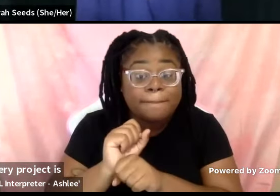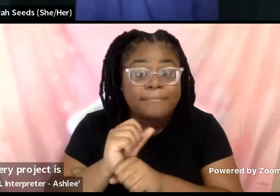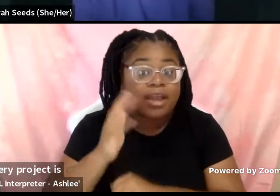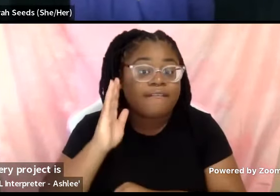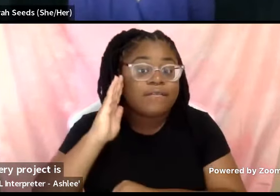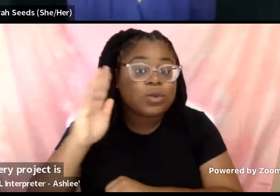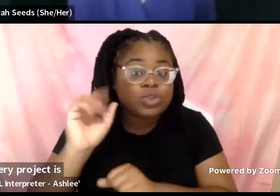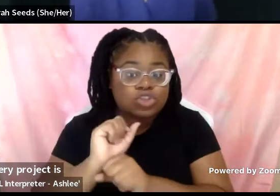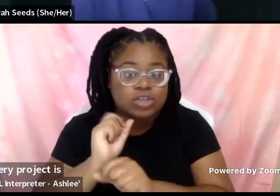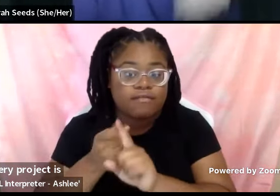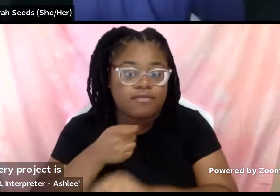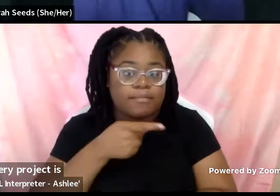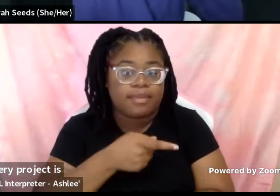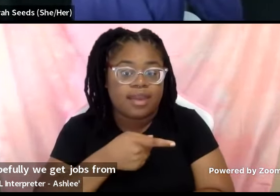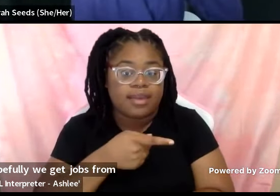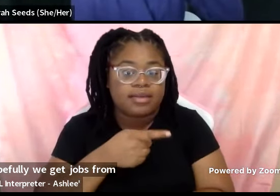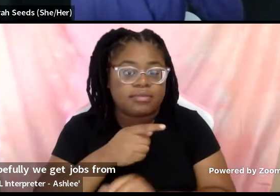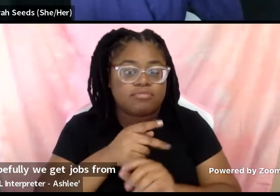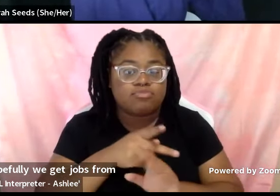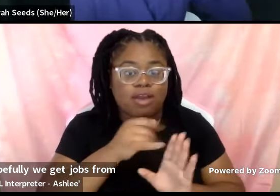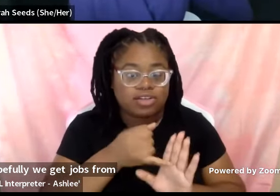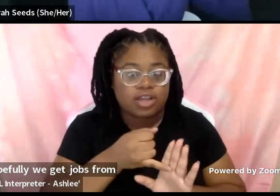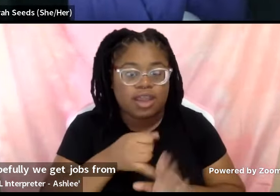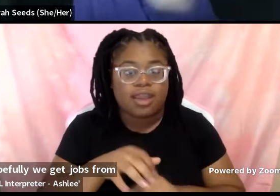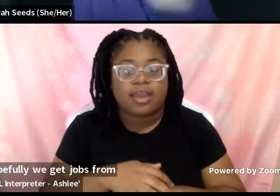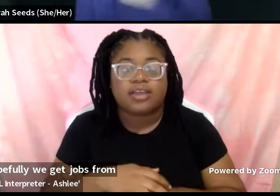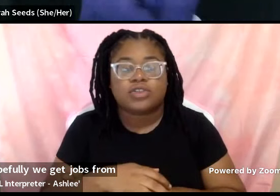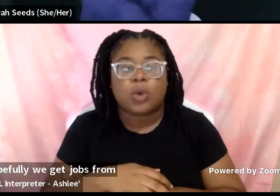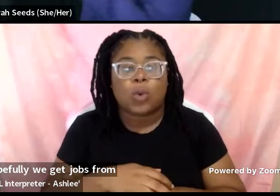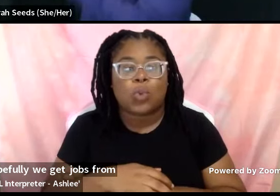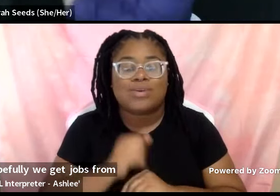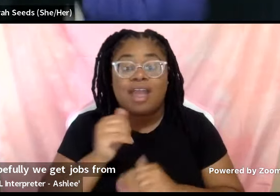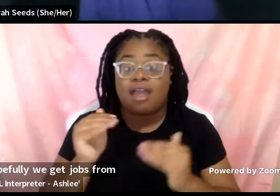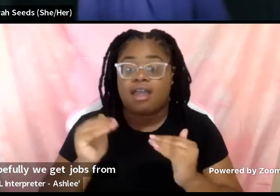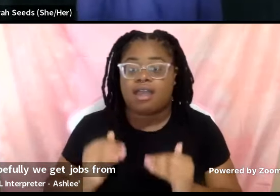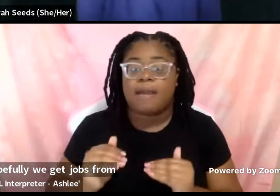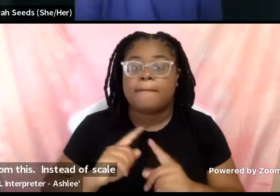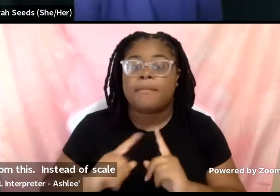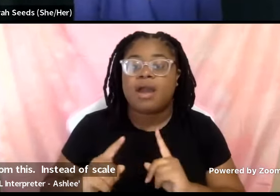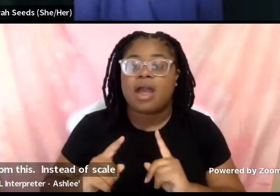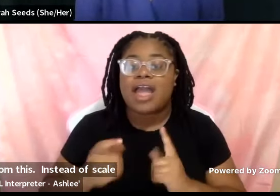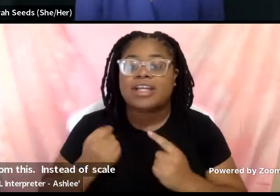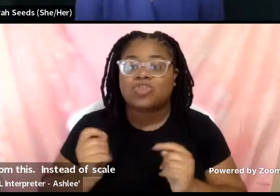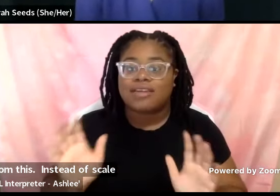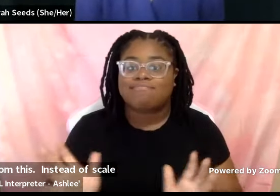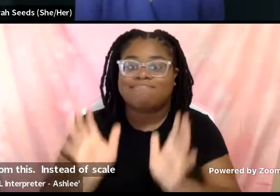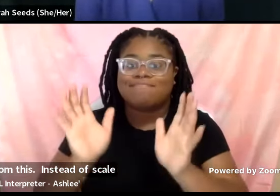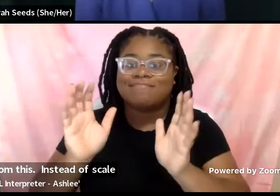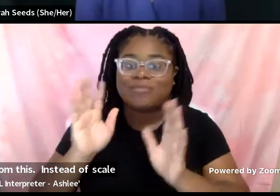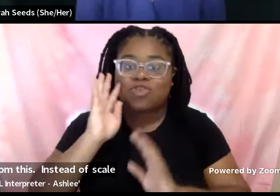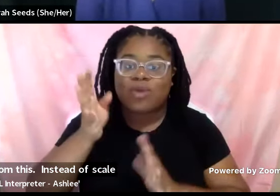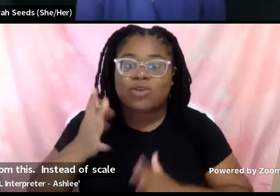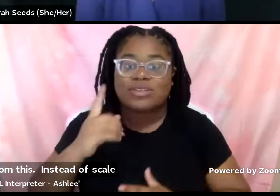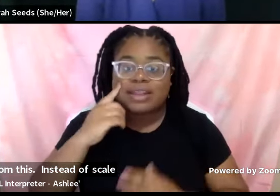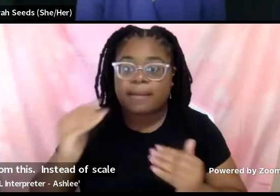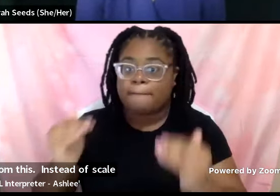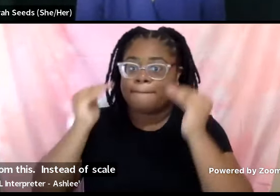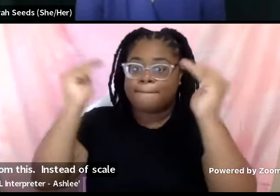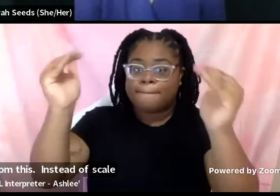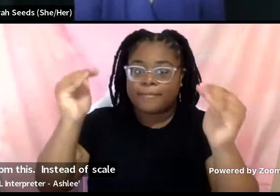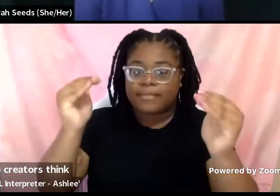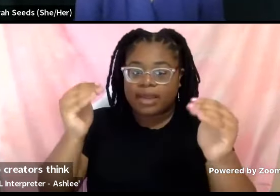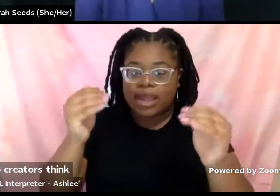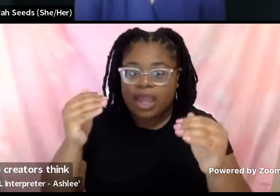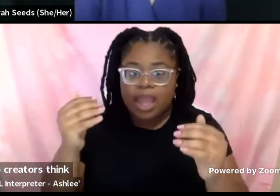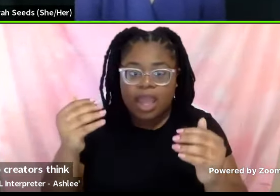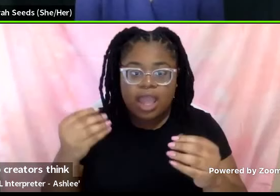from this. So instead of scaling down, I always try to help creators think bigger. Like, who else can see this? How much more money can we